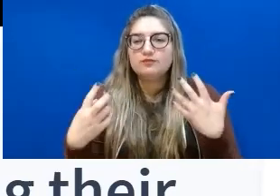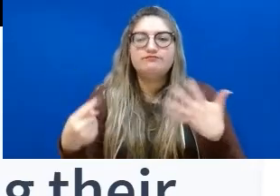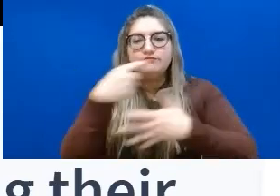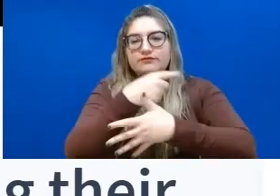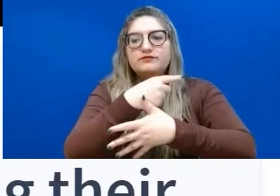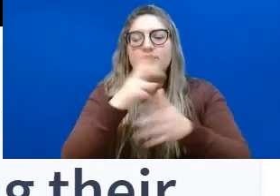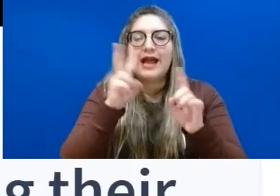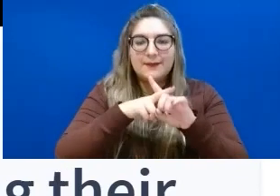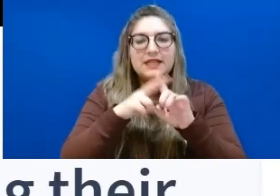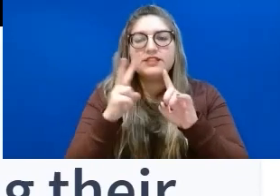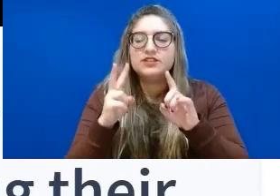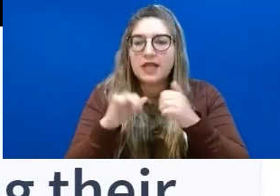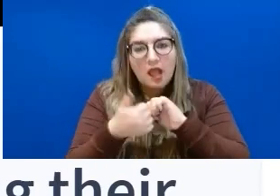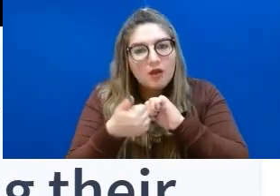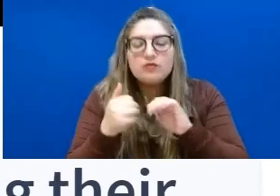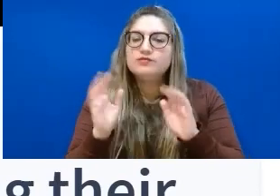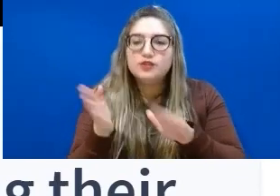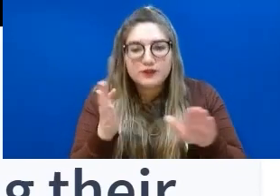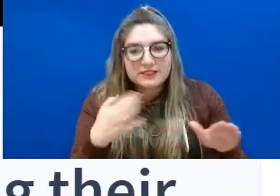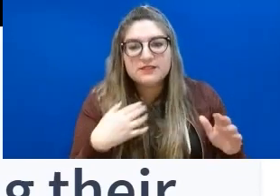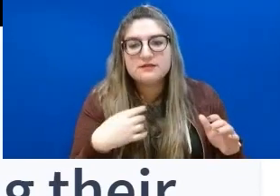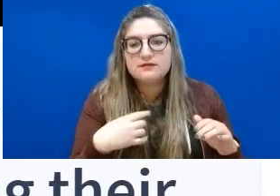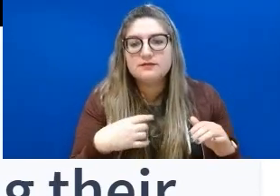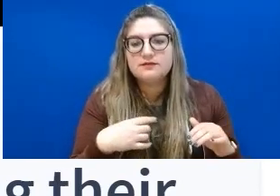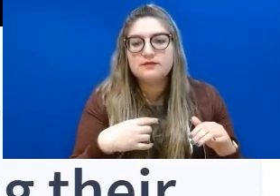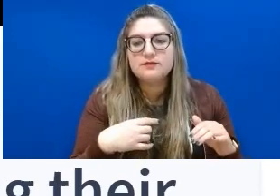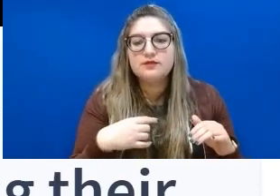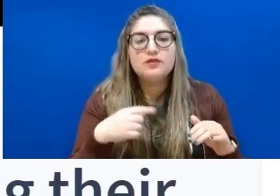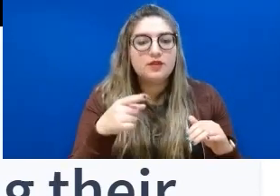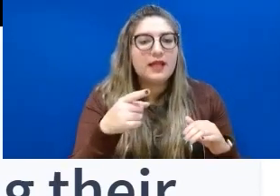a sign up for that as well. Oh, putting work before class.